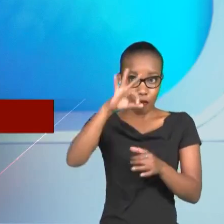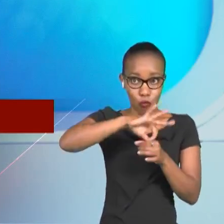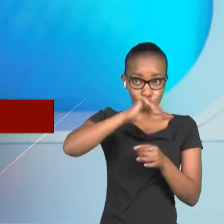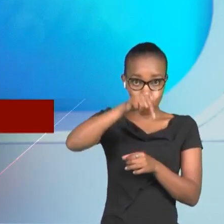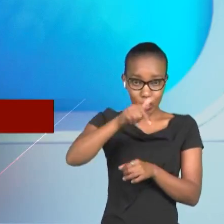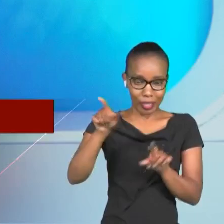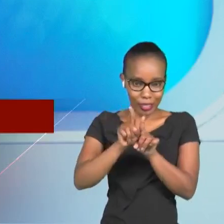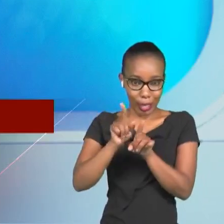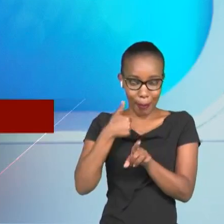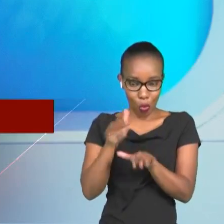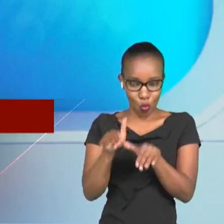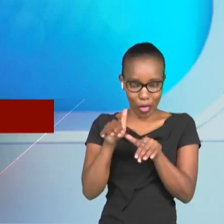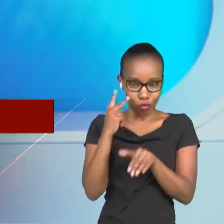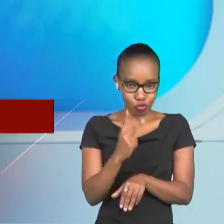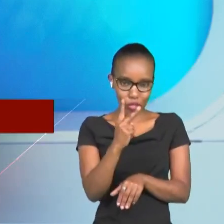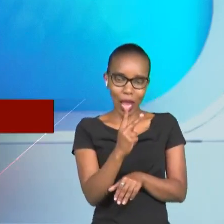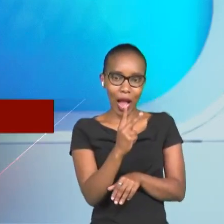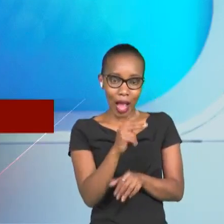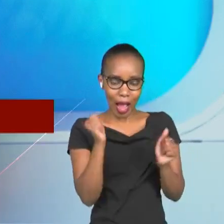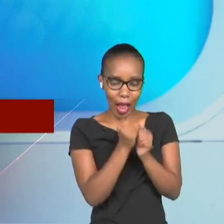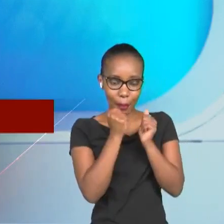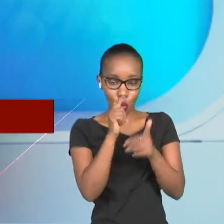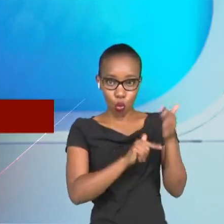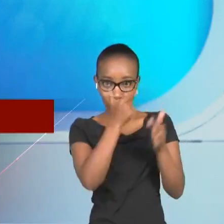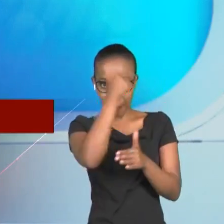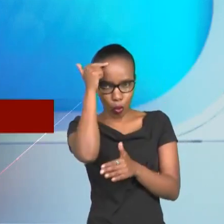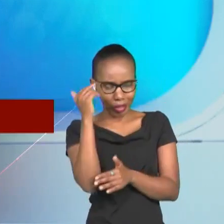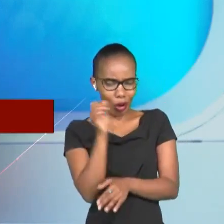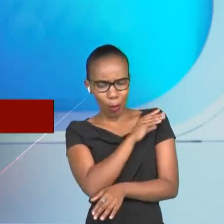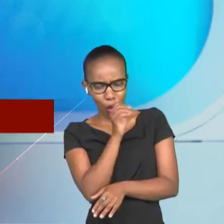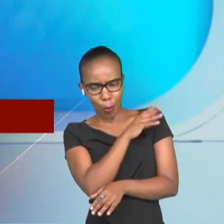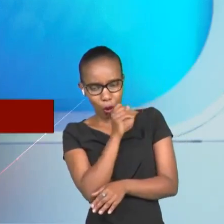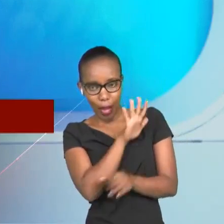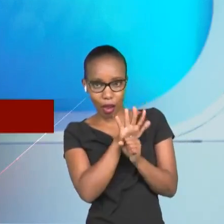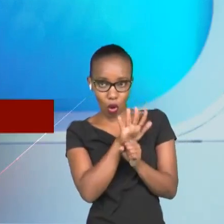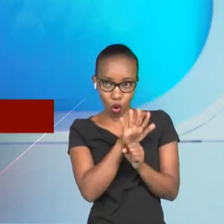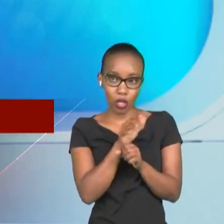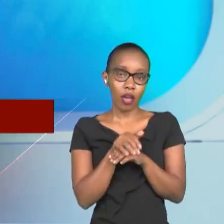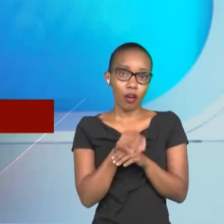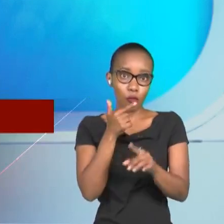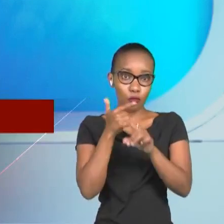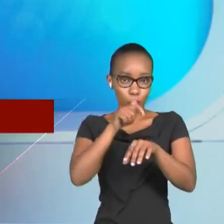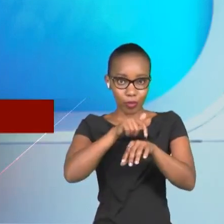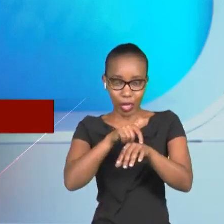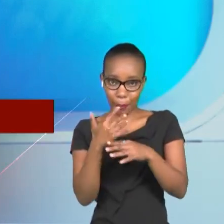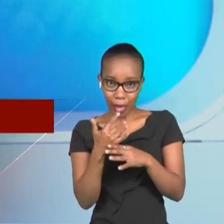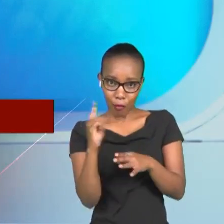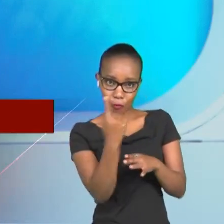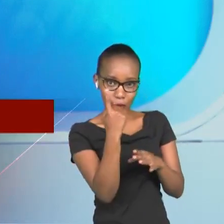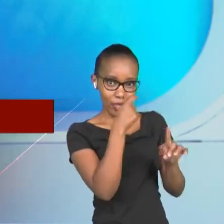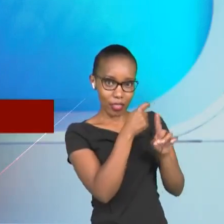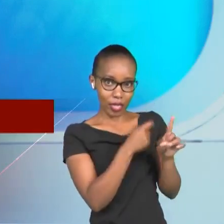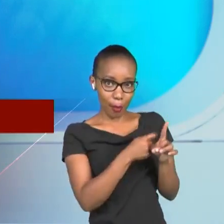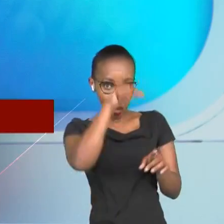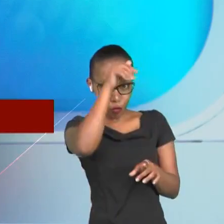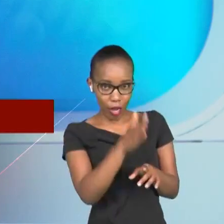also waiting to see the end of this, because I mean we've had complaints ever since the first term of Governor